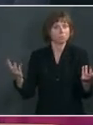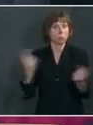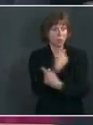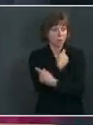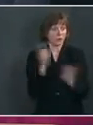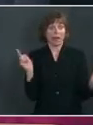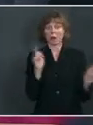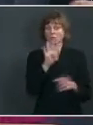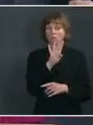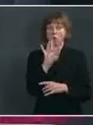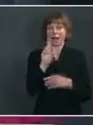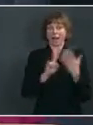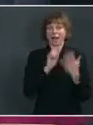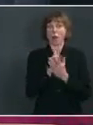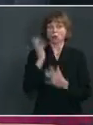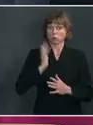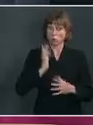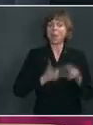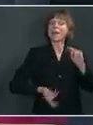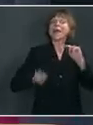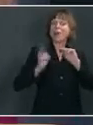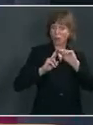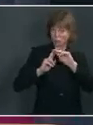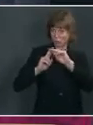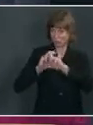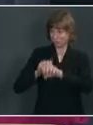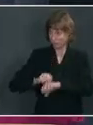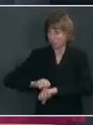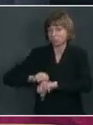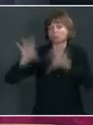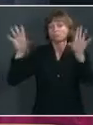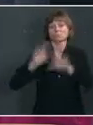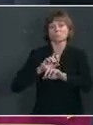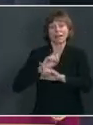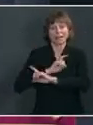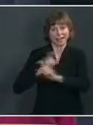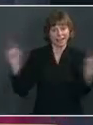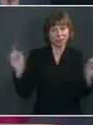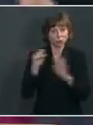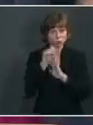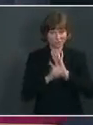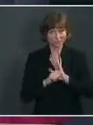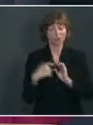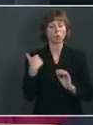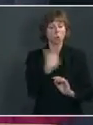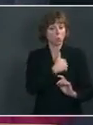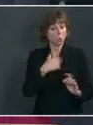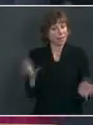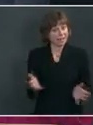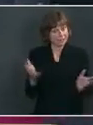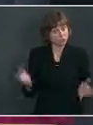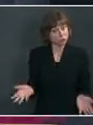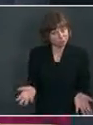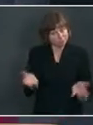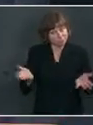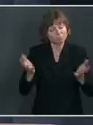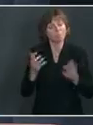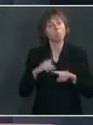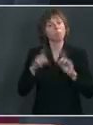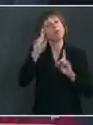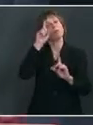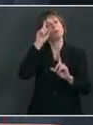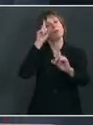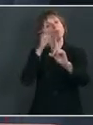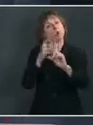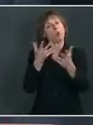hours ago about increasing the vaccine supply going to states. He will continue to push. Our goal is, of course, to continue to increase